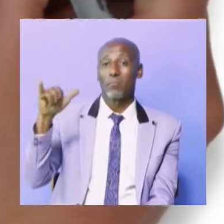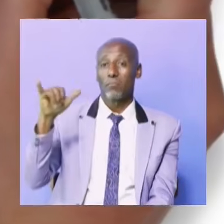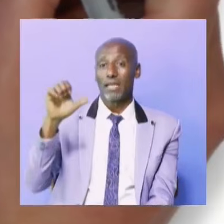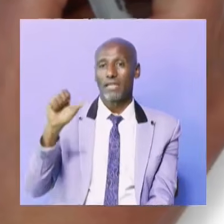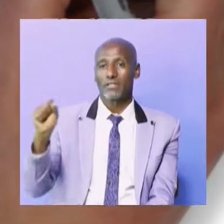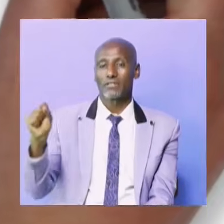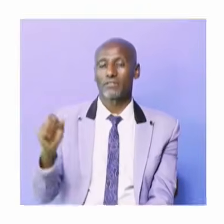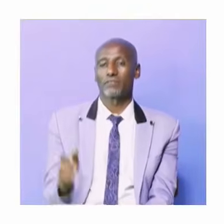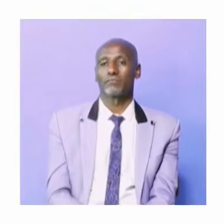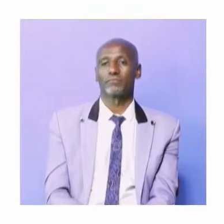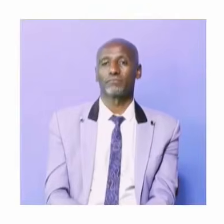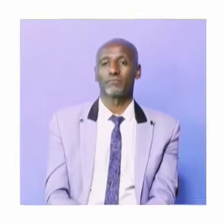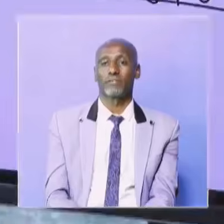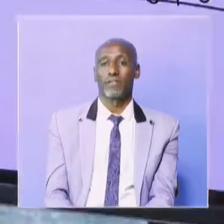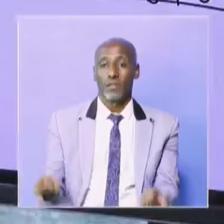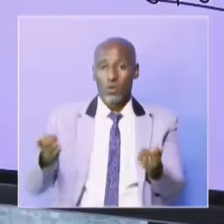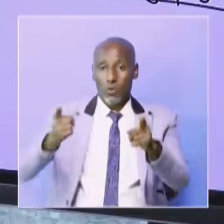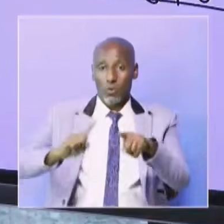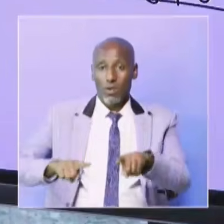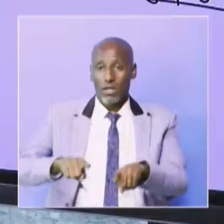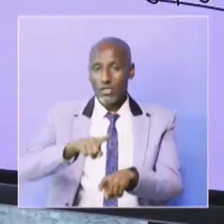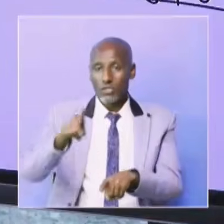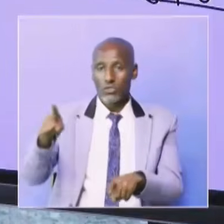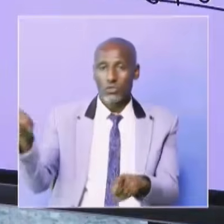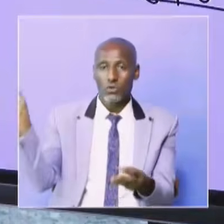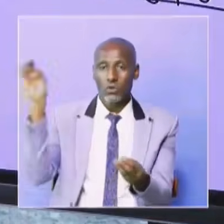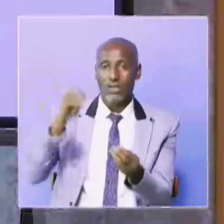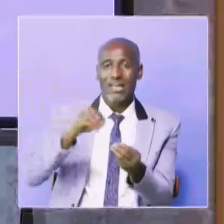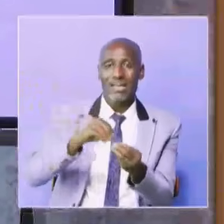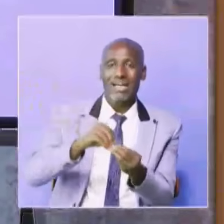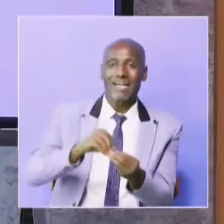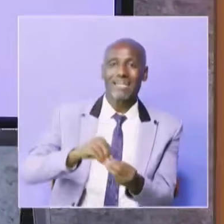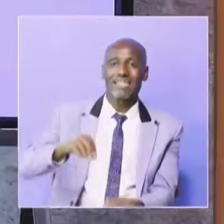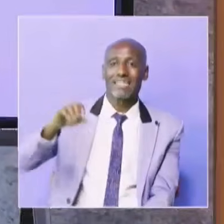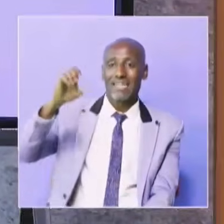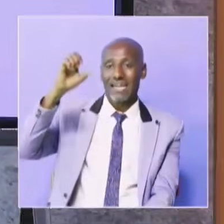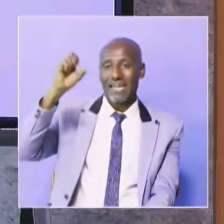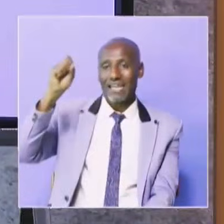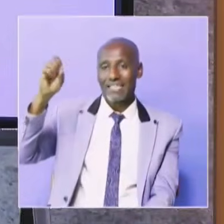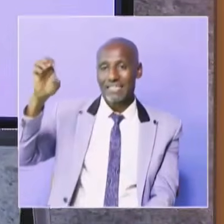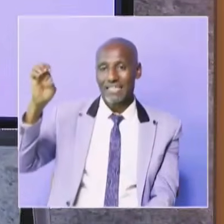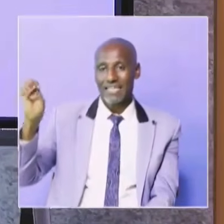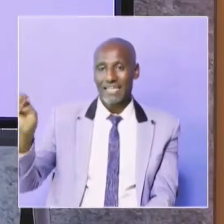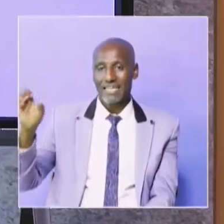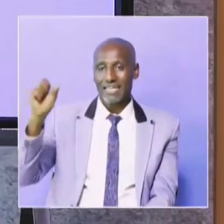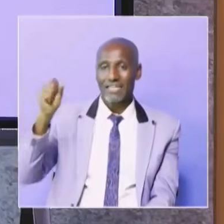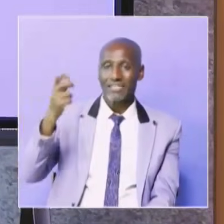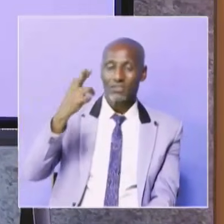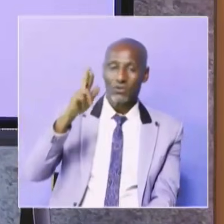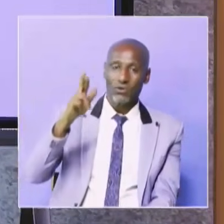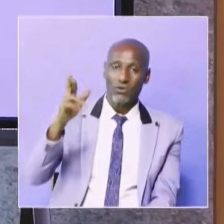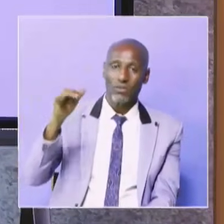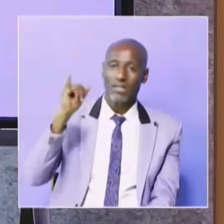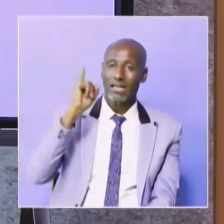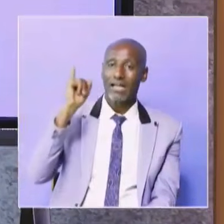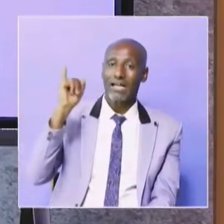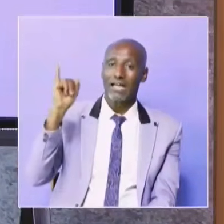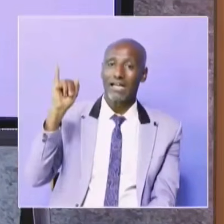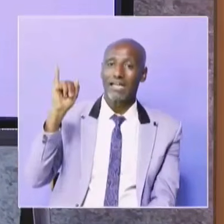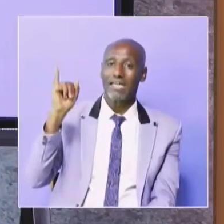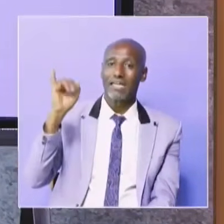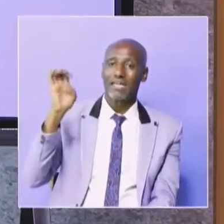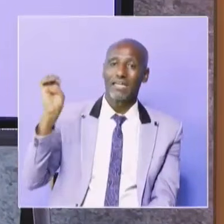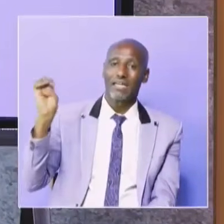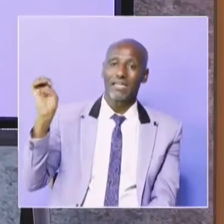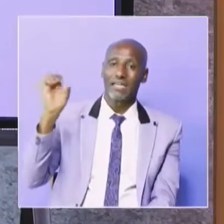So when you add S or ES or IES on the singular subjects, I want you to remember how to add